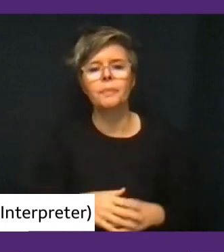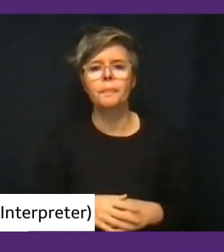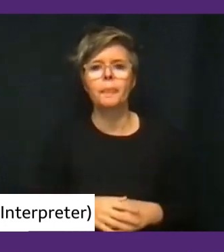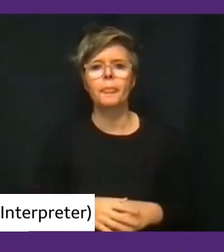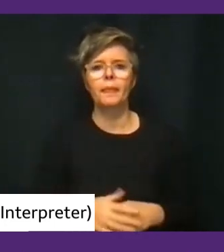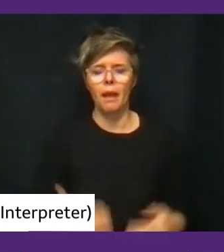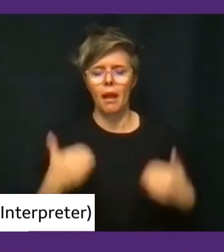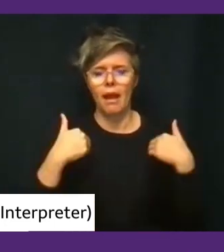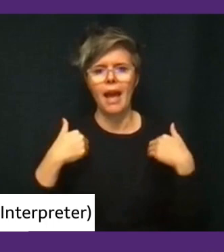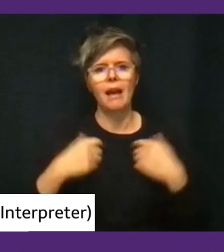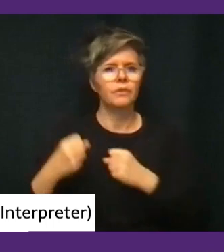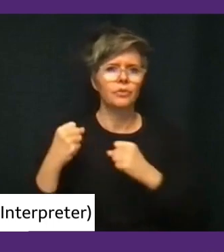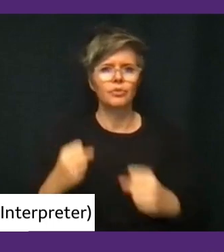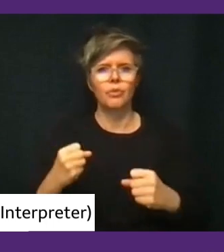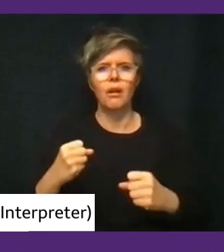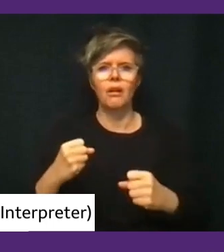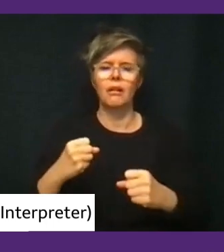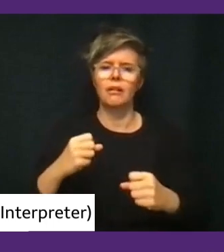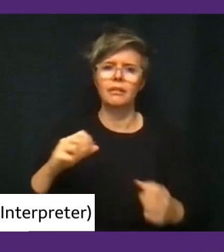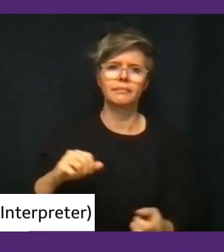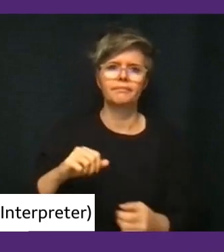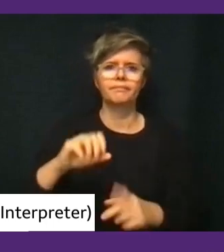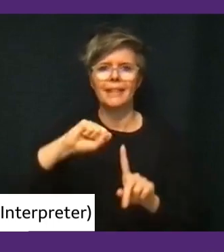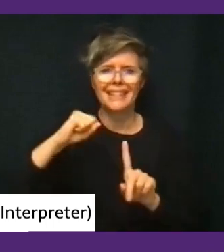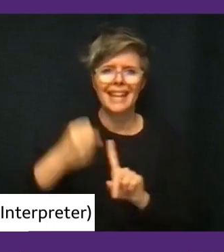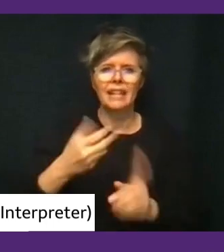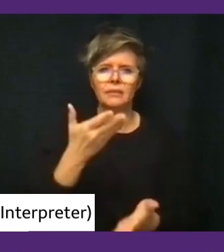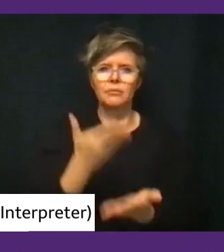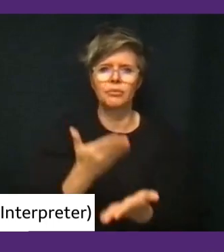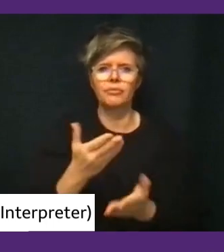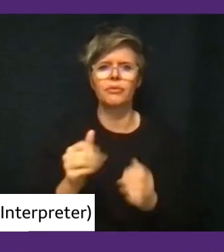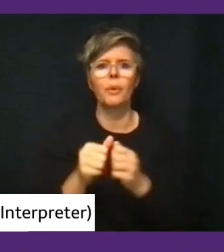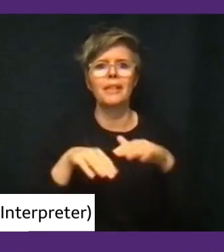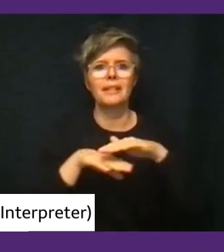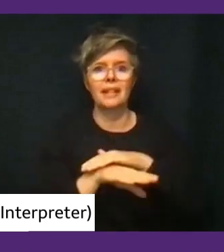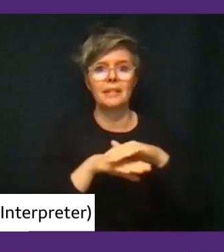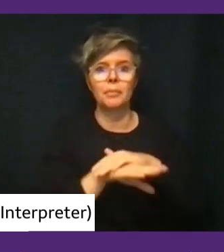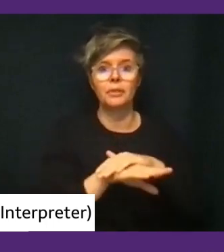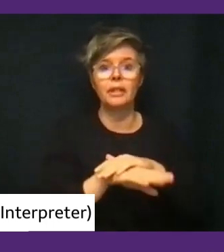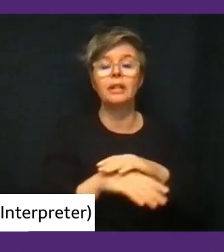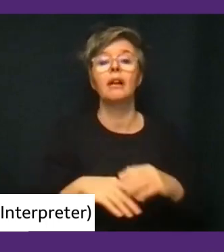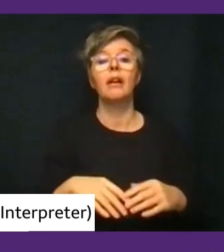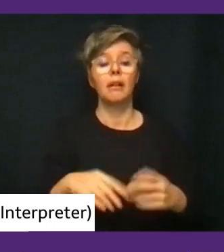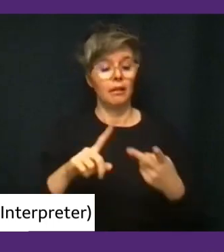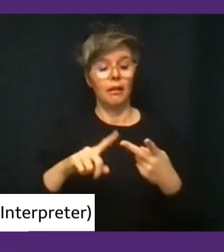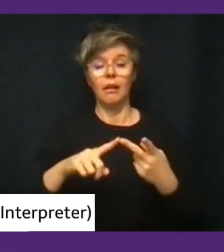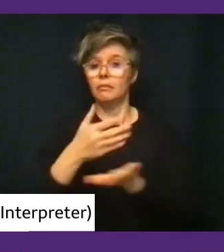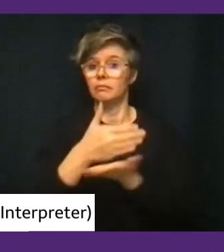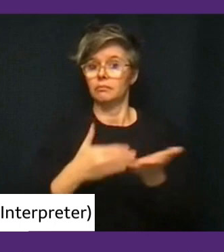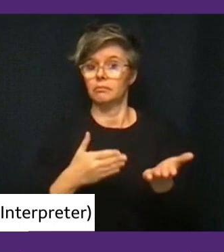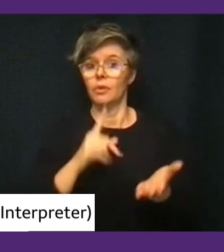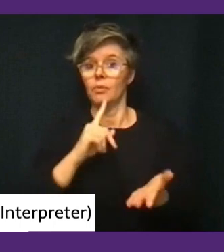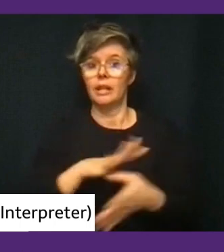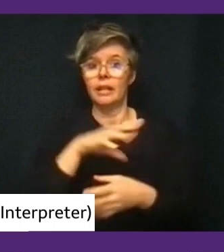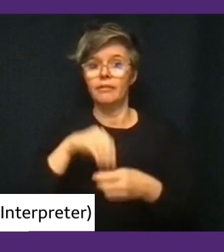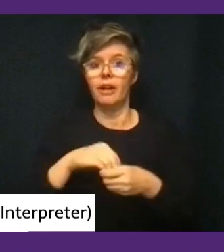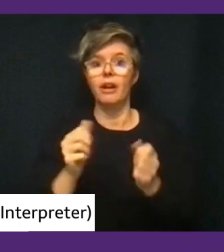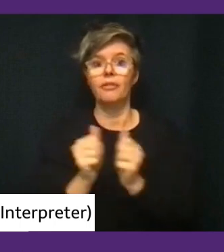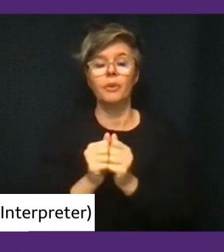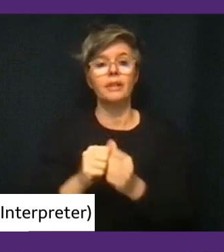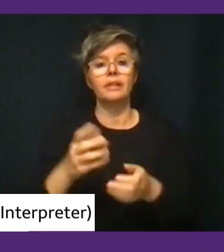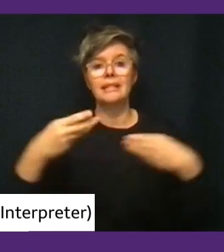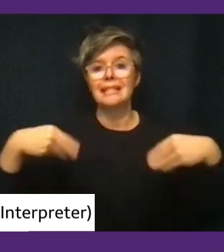for accessibility as well. Part of it is just around sales. And I see, based on our interactions with suppliers